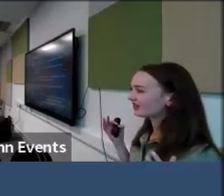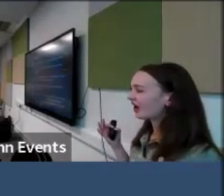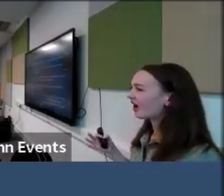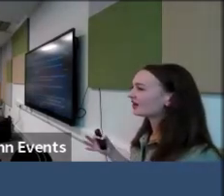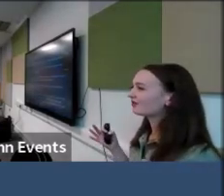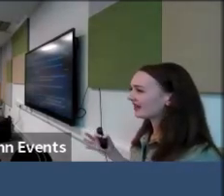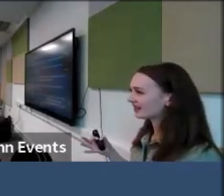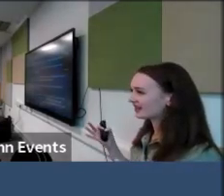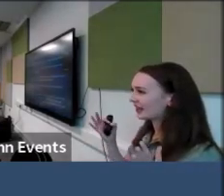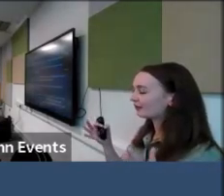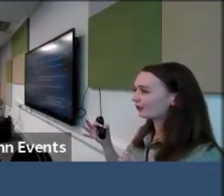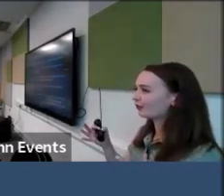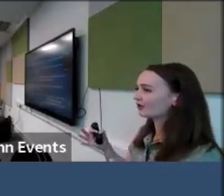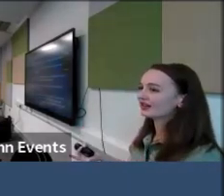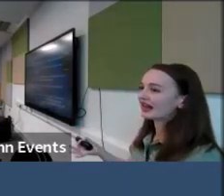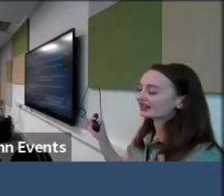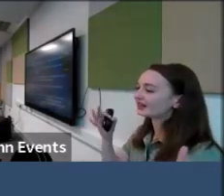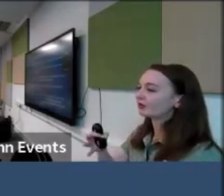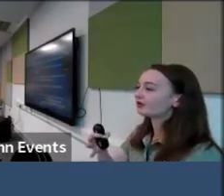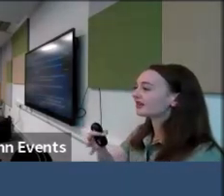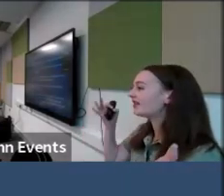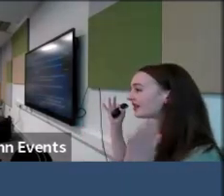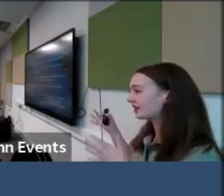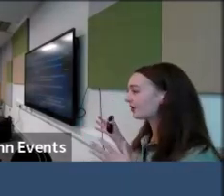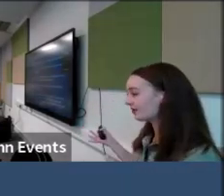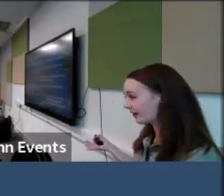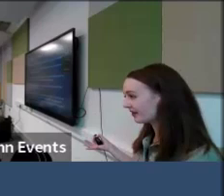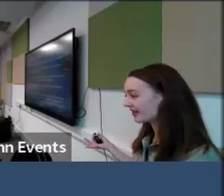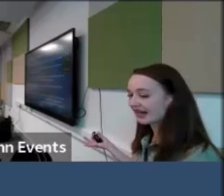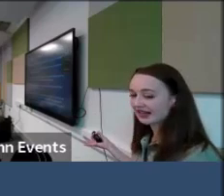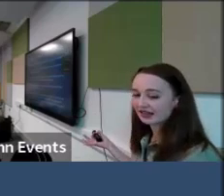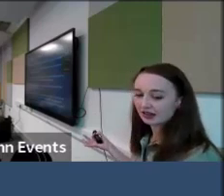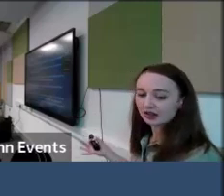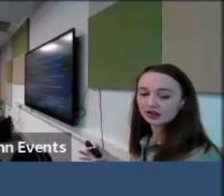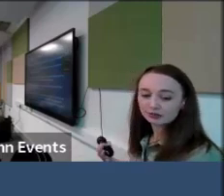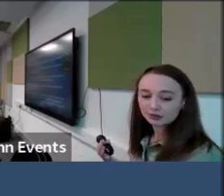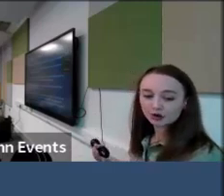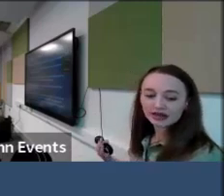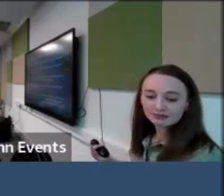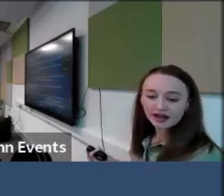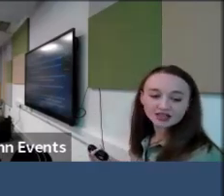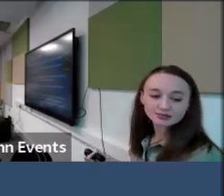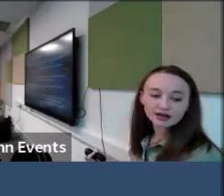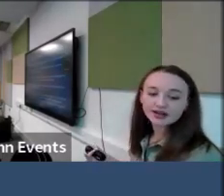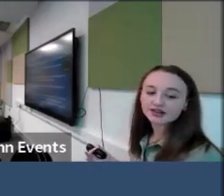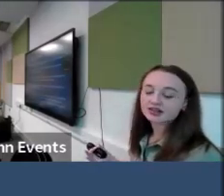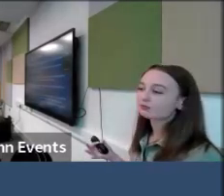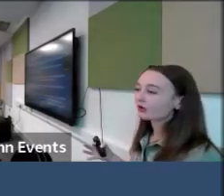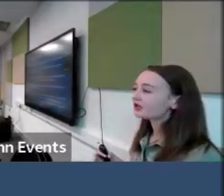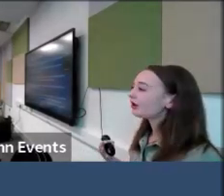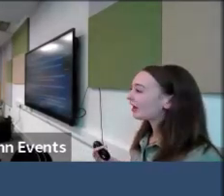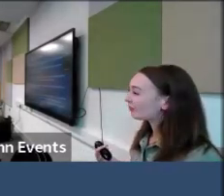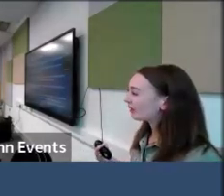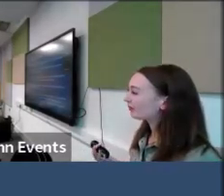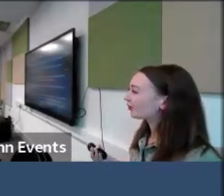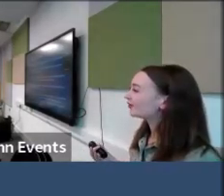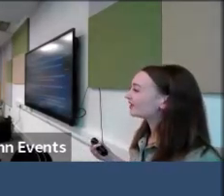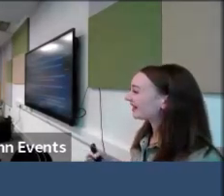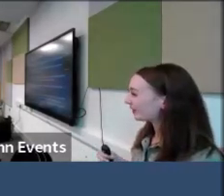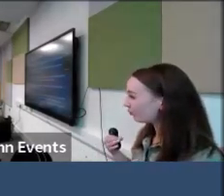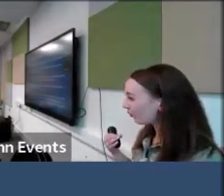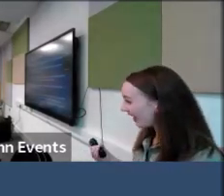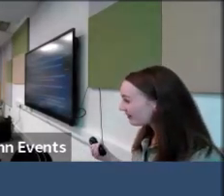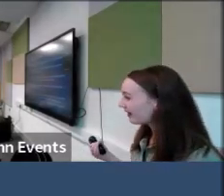this hard, fast set of rules that like, this is what you say and this is what you don't say. But in my experience, once you help people